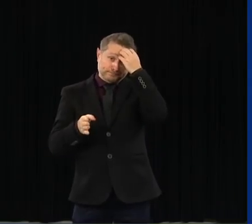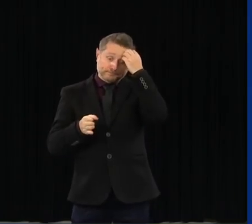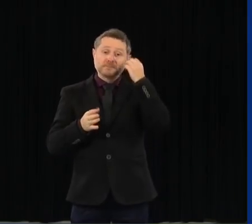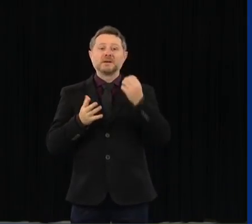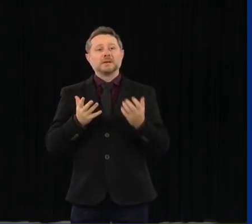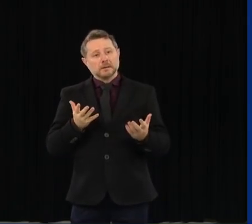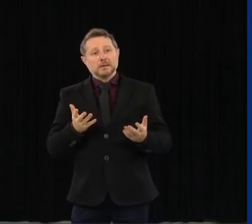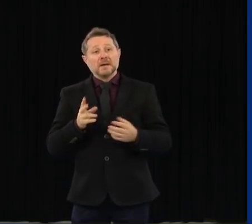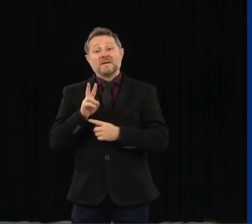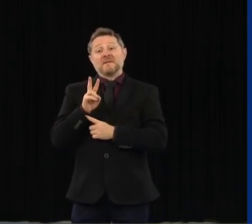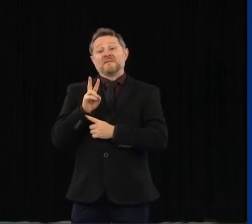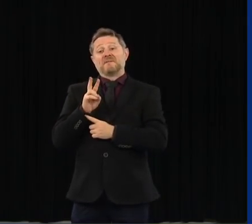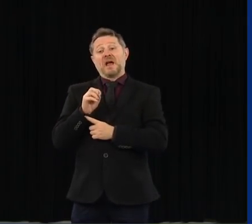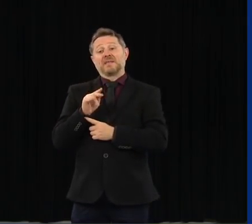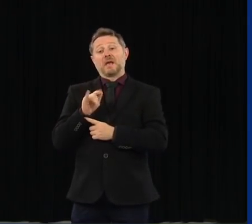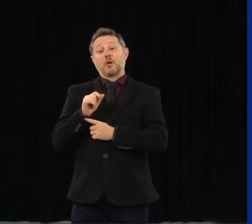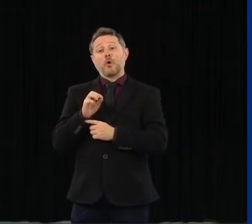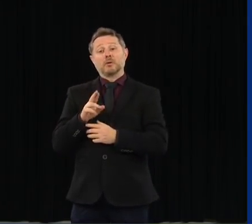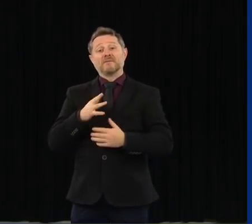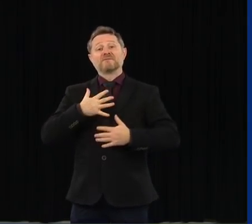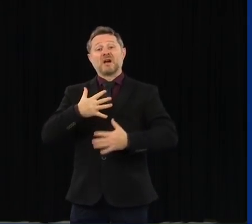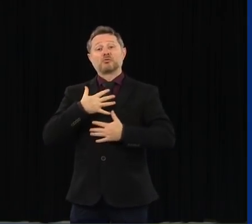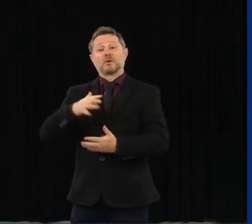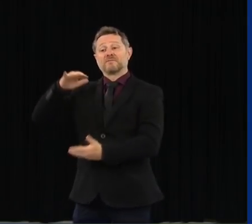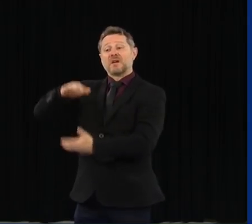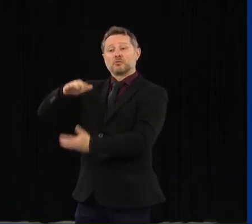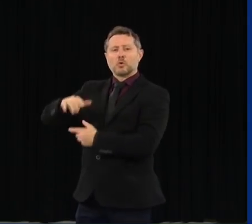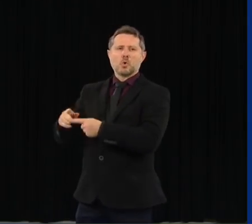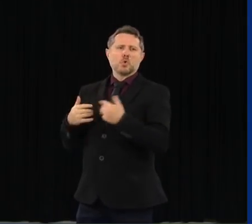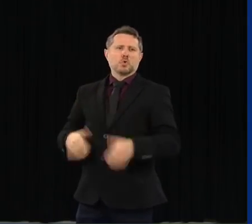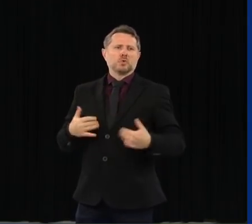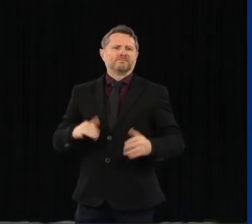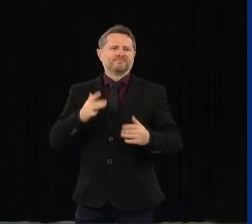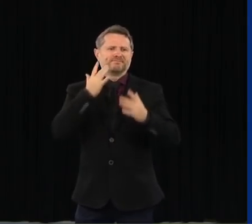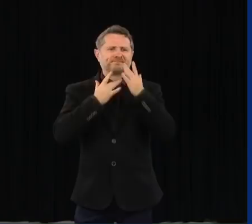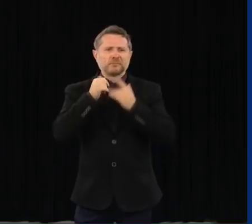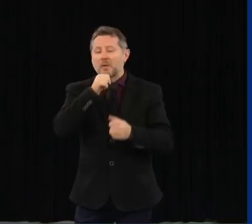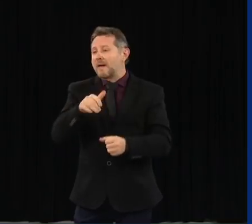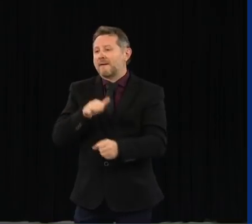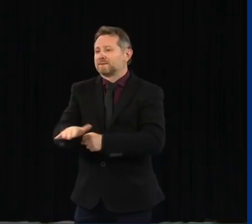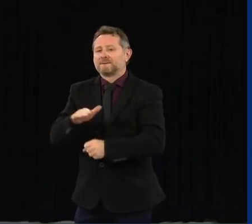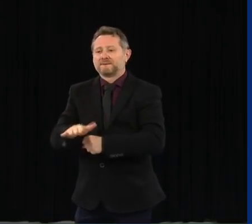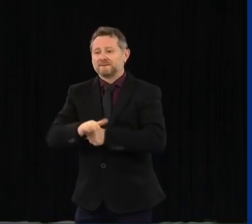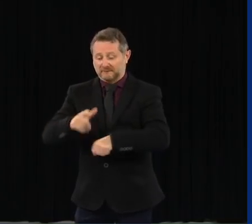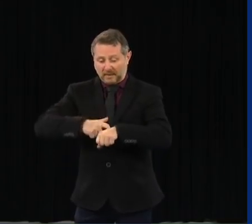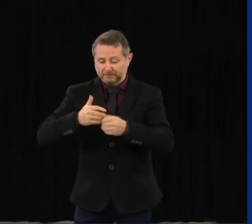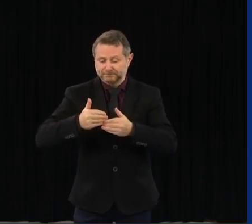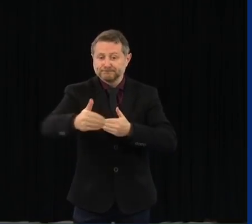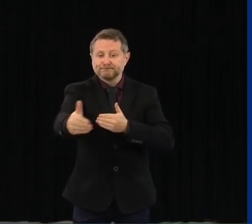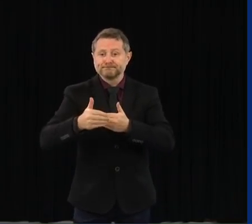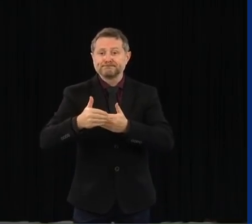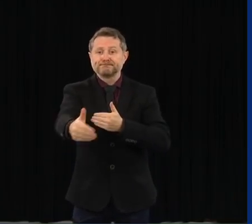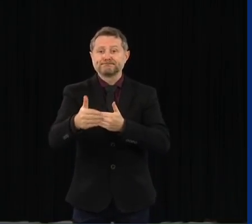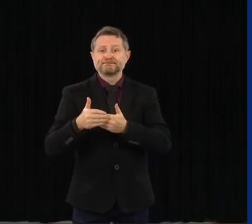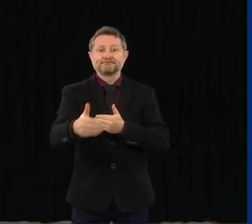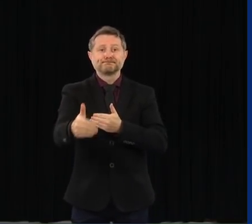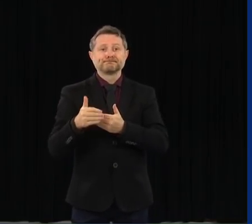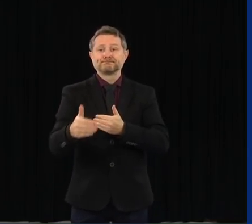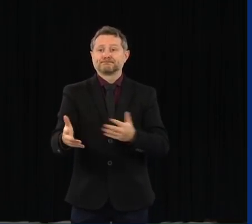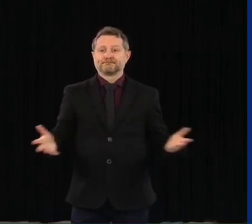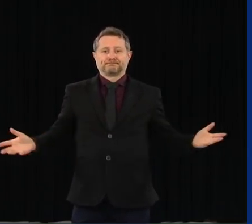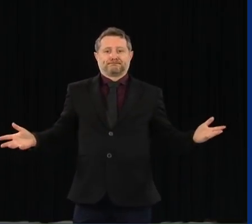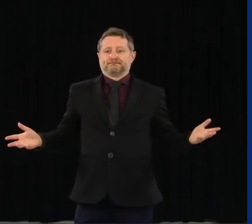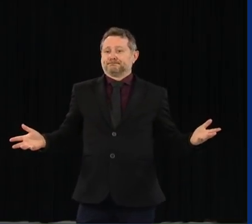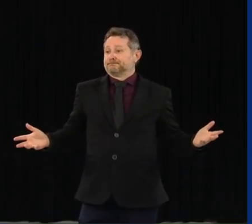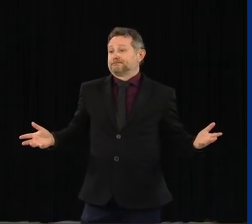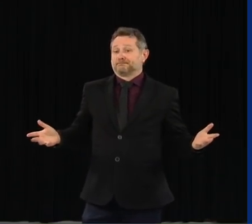we still have the challenge of ventilators. We don't have enough, period. The situation is very simple now. People come